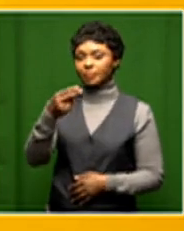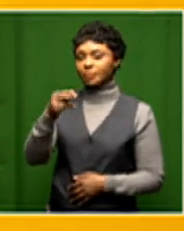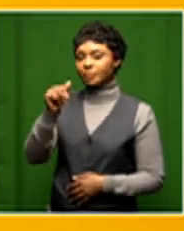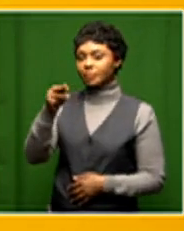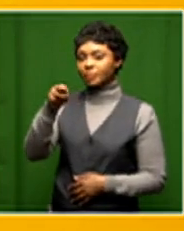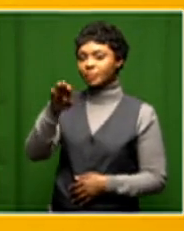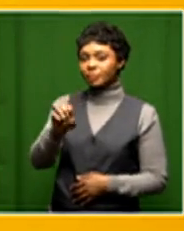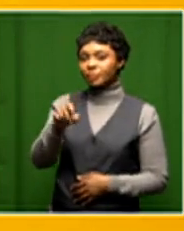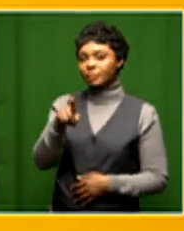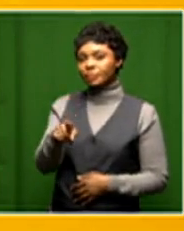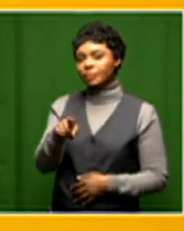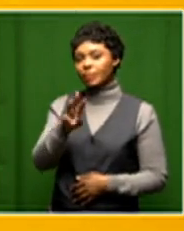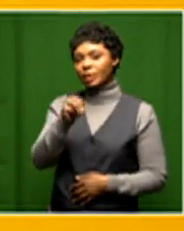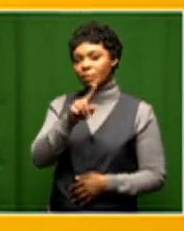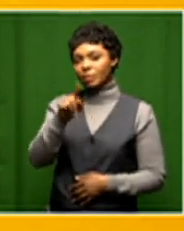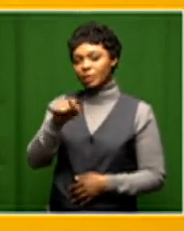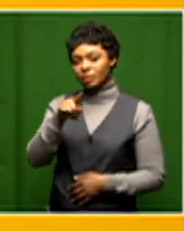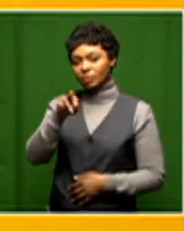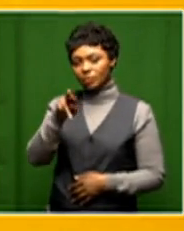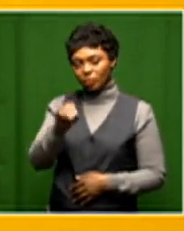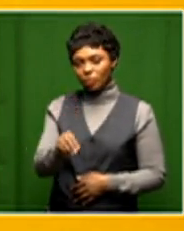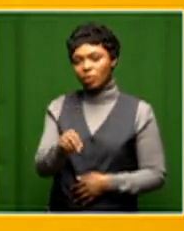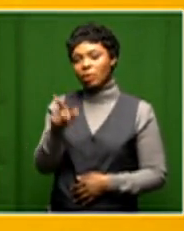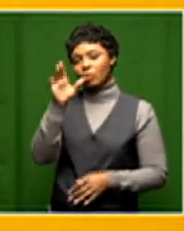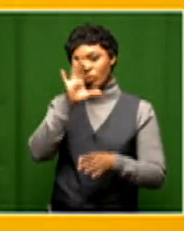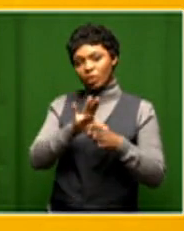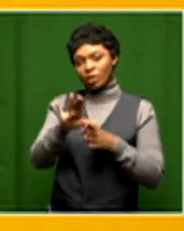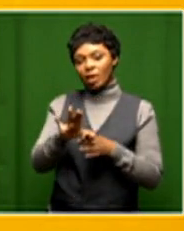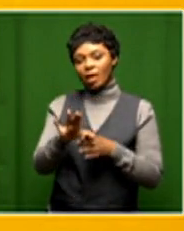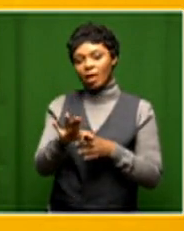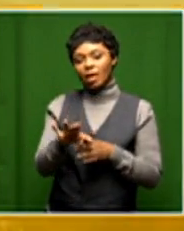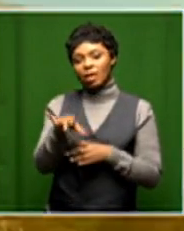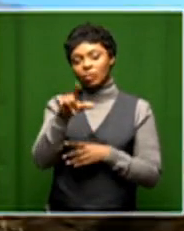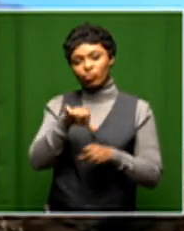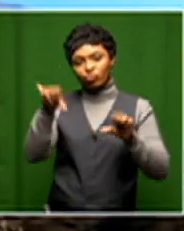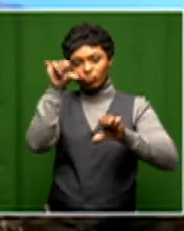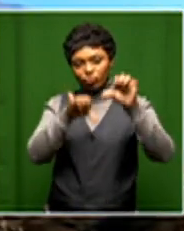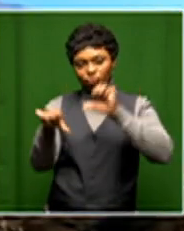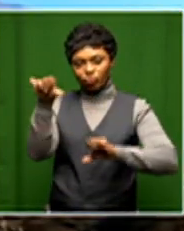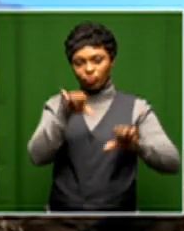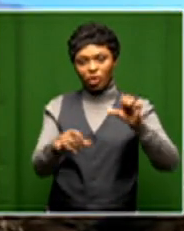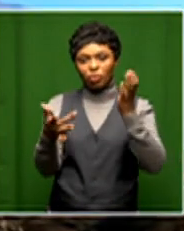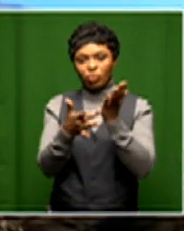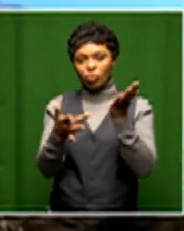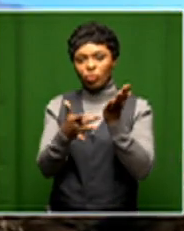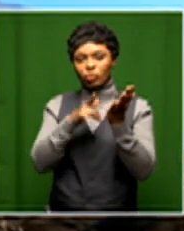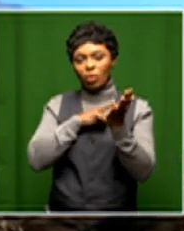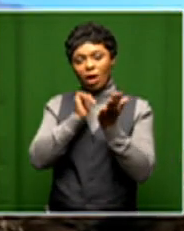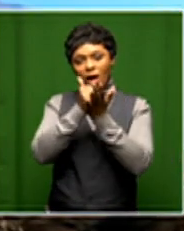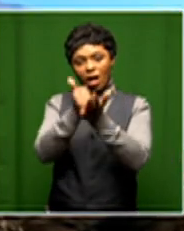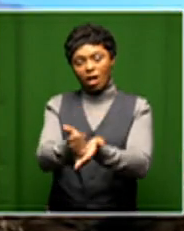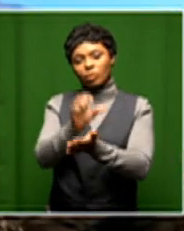more students to pursue careers in the field of space science and technology to help South Africa and the continent meet